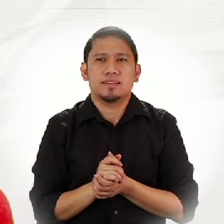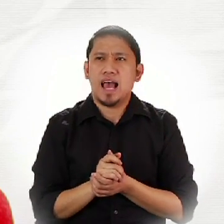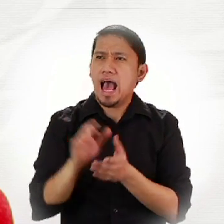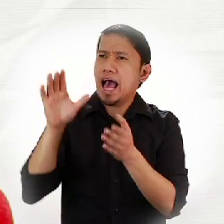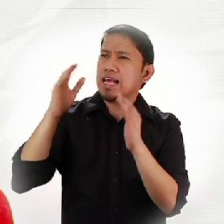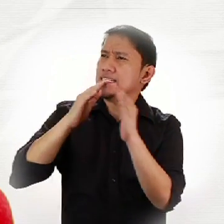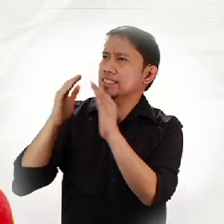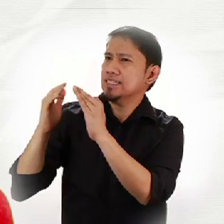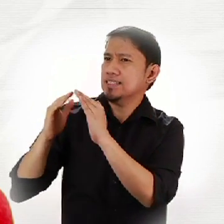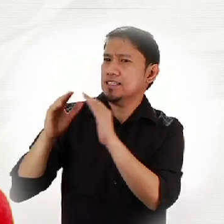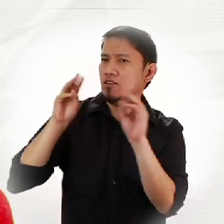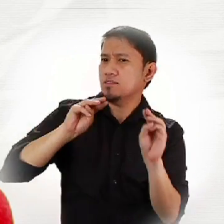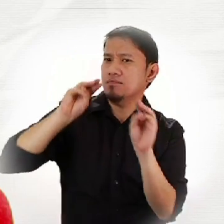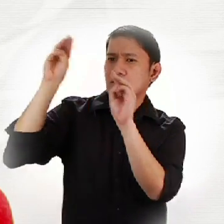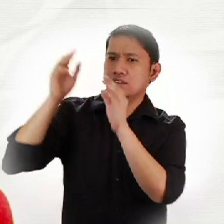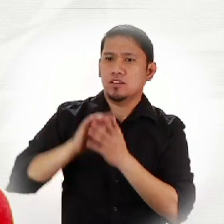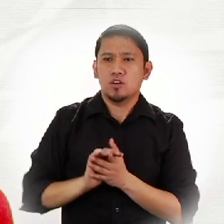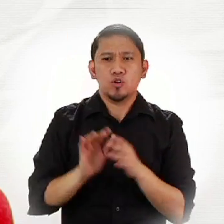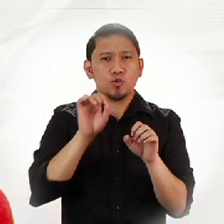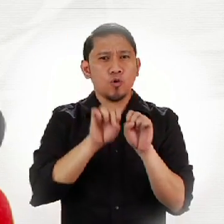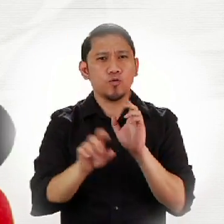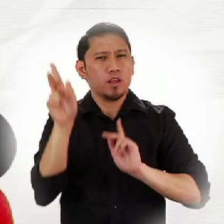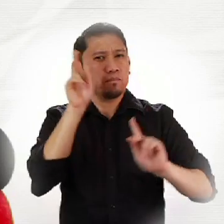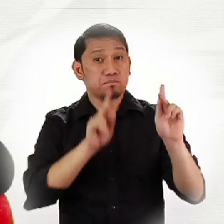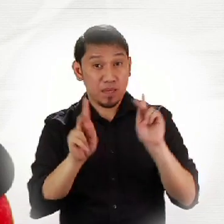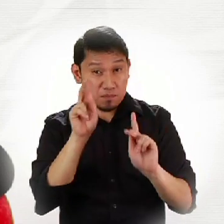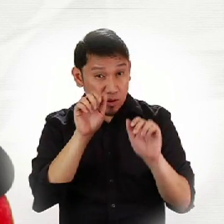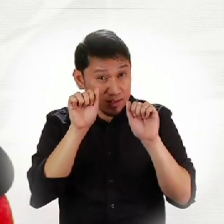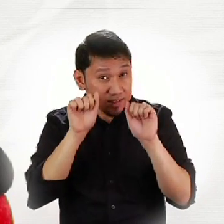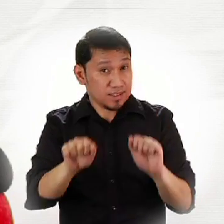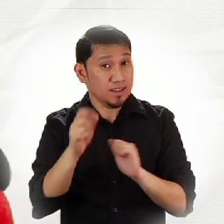hill, so that people will see